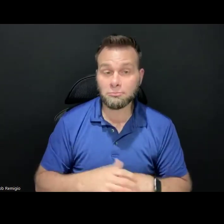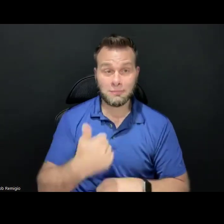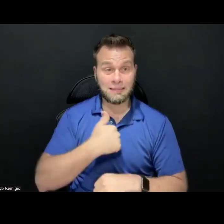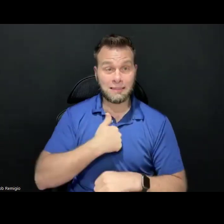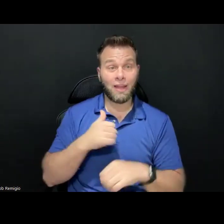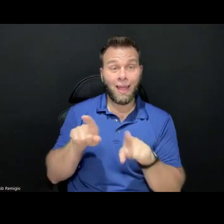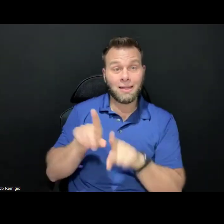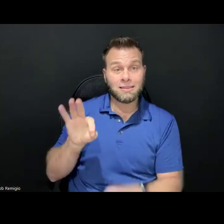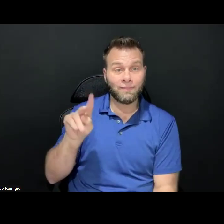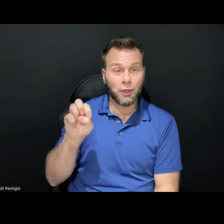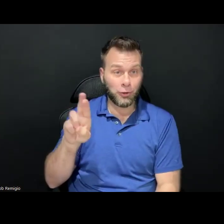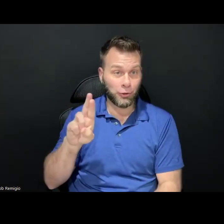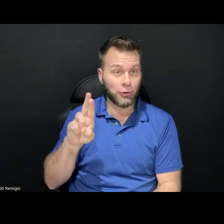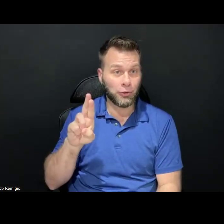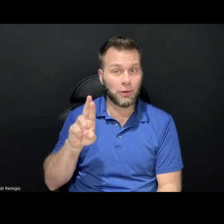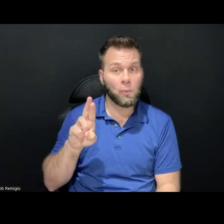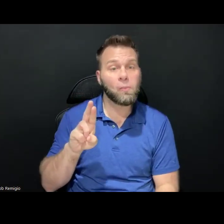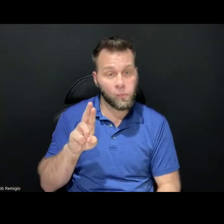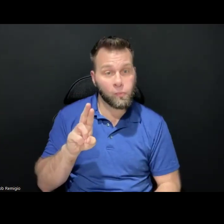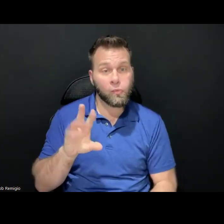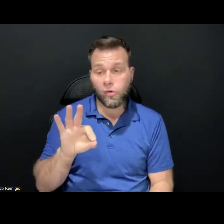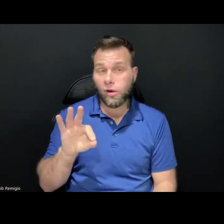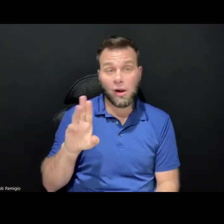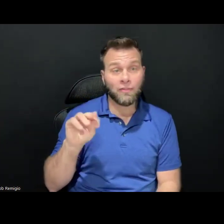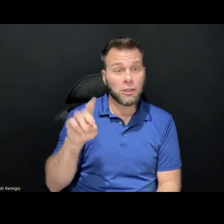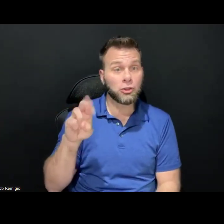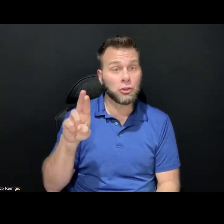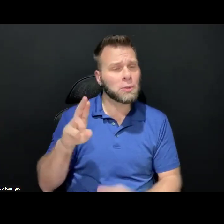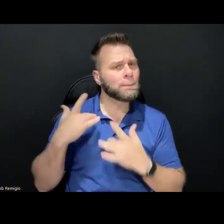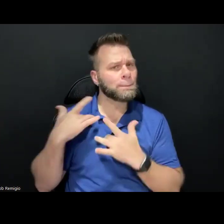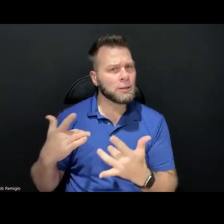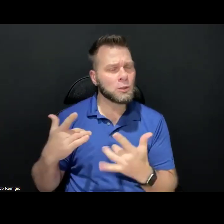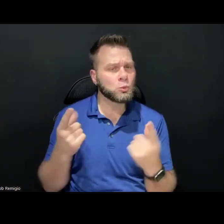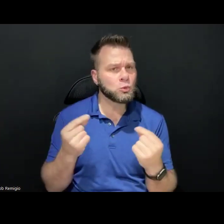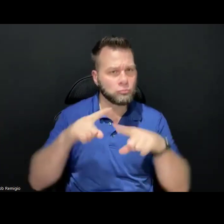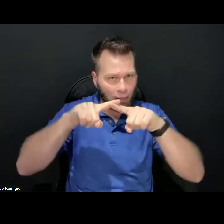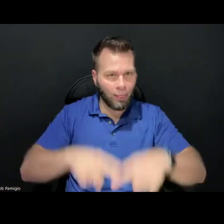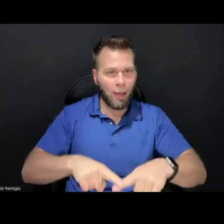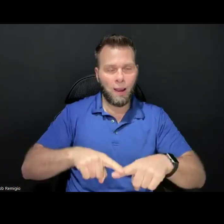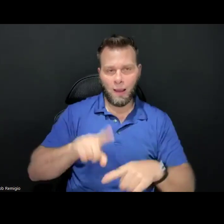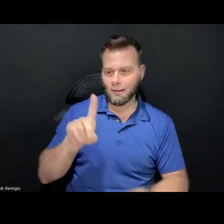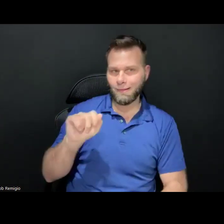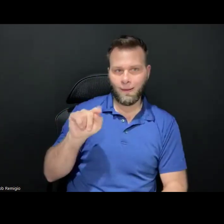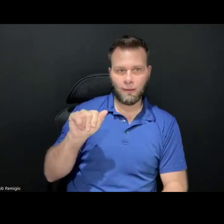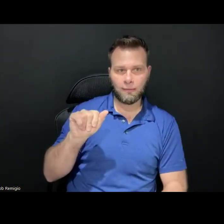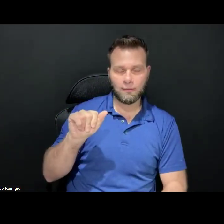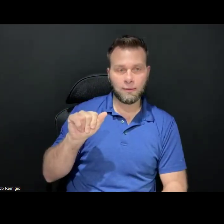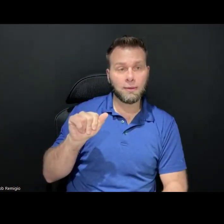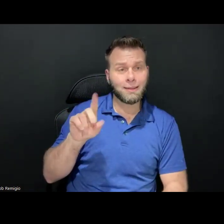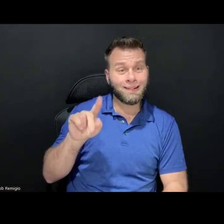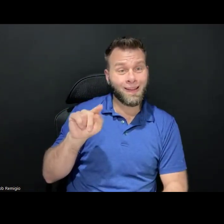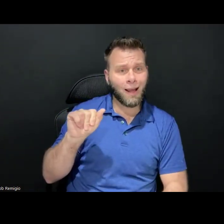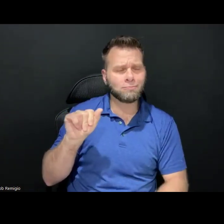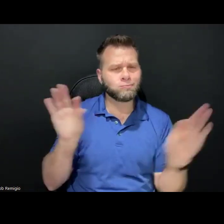can generalize a little bit here, funders tend to really rely heavily on data. We think of data as a very important asset